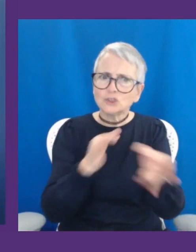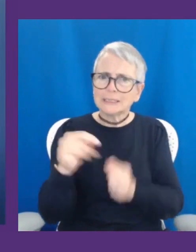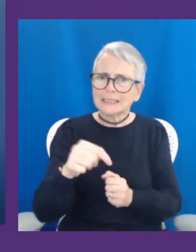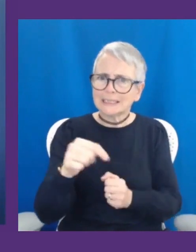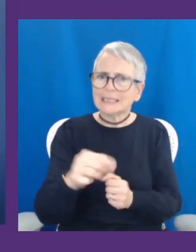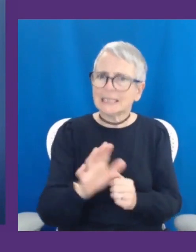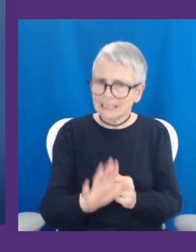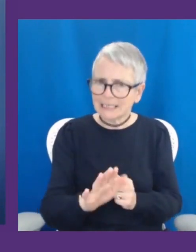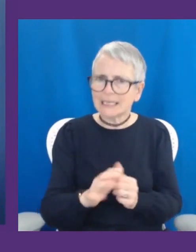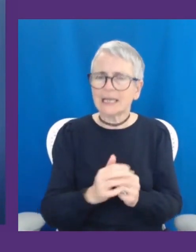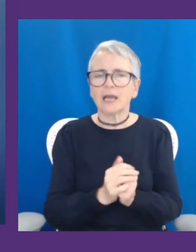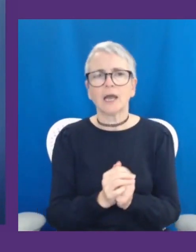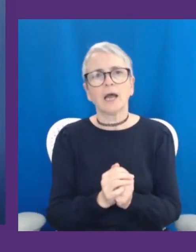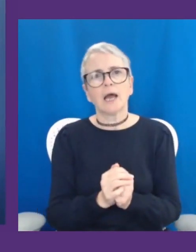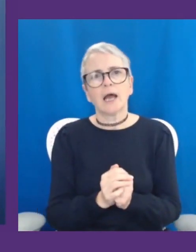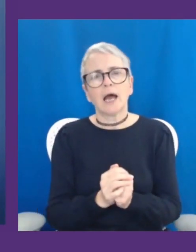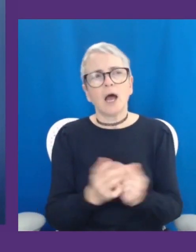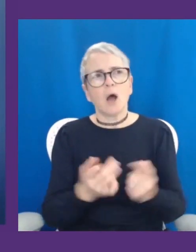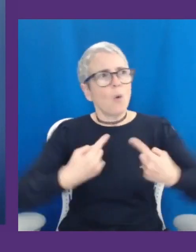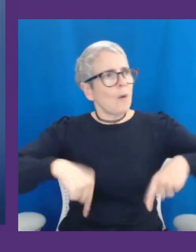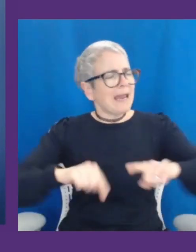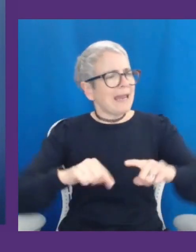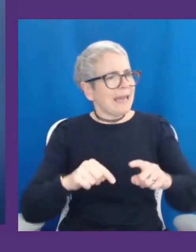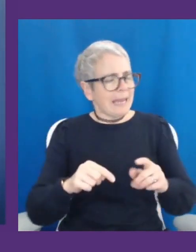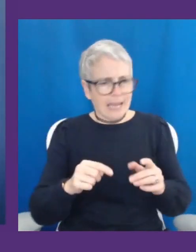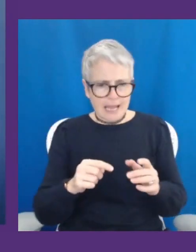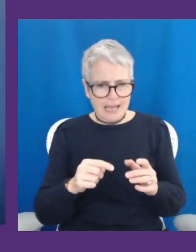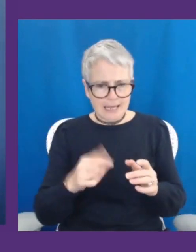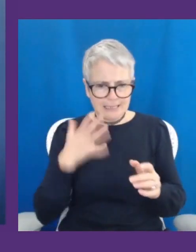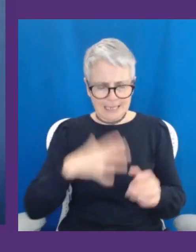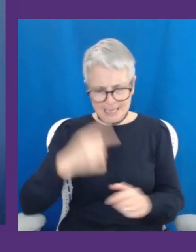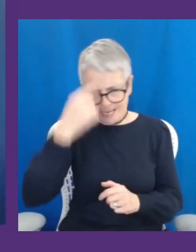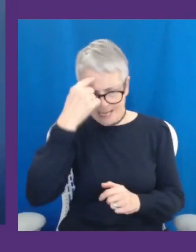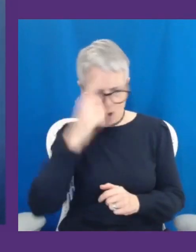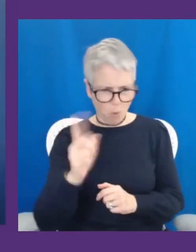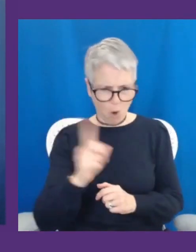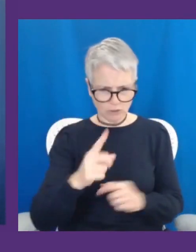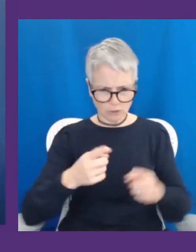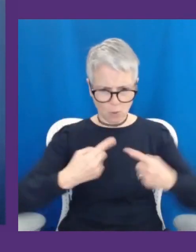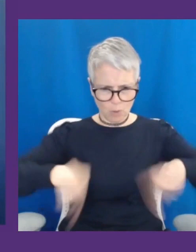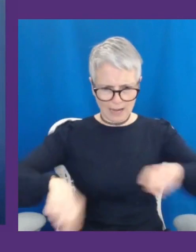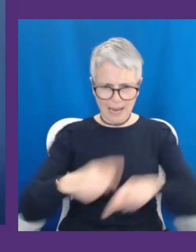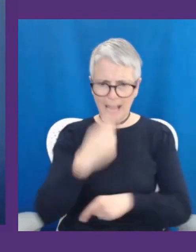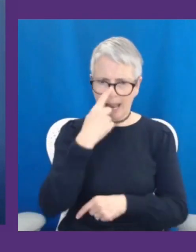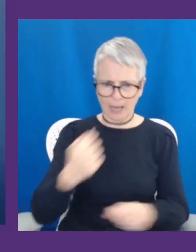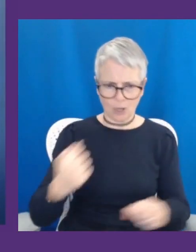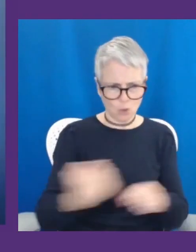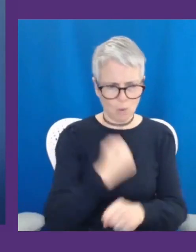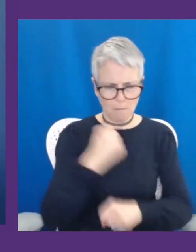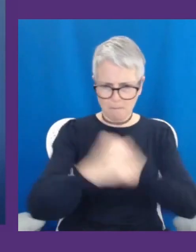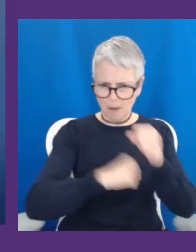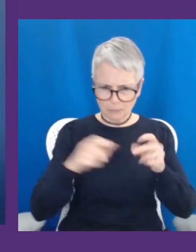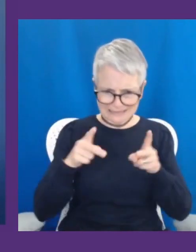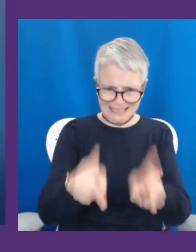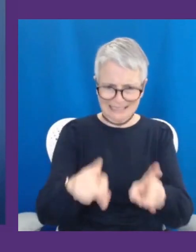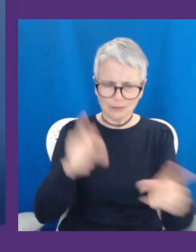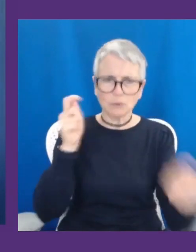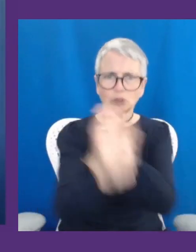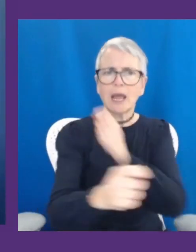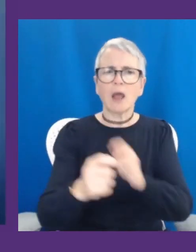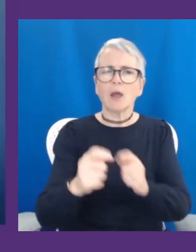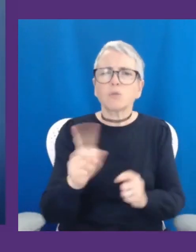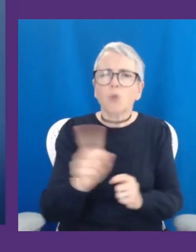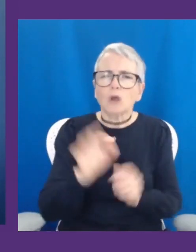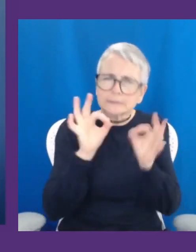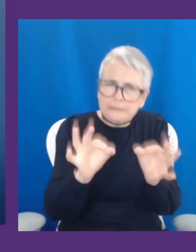very only thing that we can do to drive systemic change, or not to, maybe to catalyze systemic change. And I think what we can